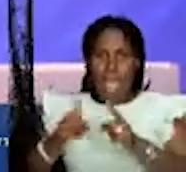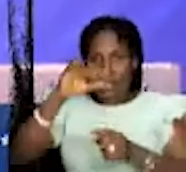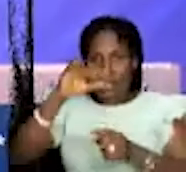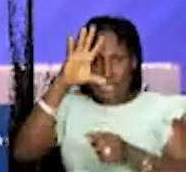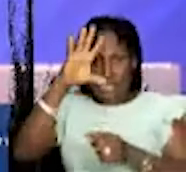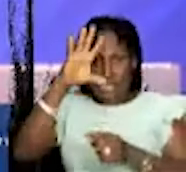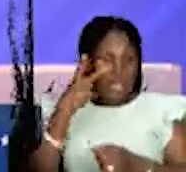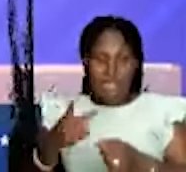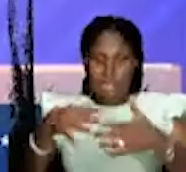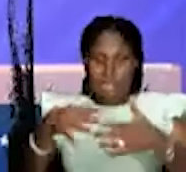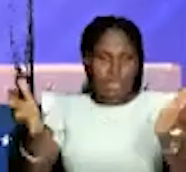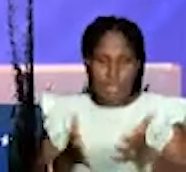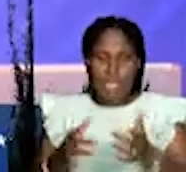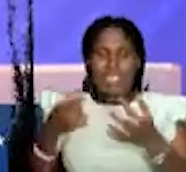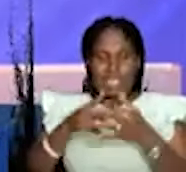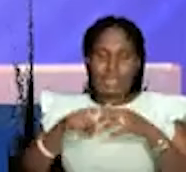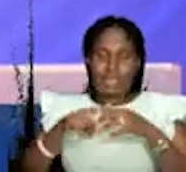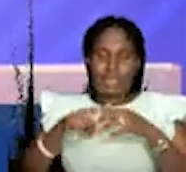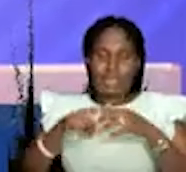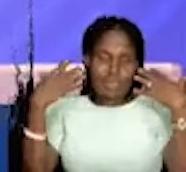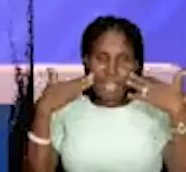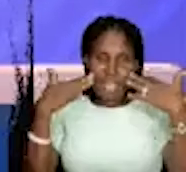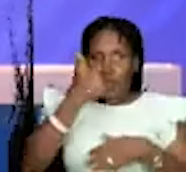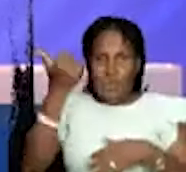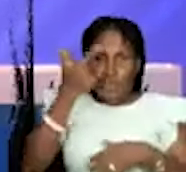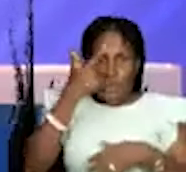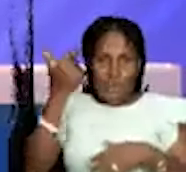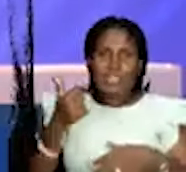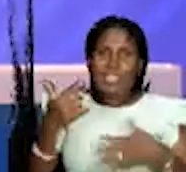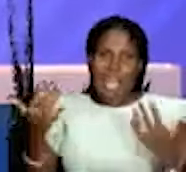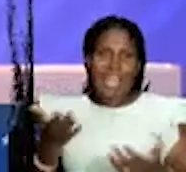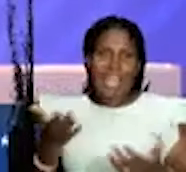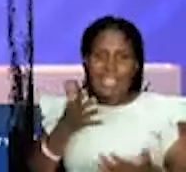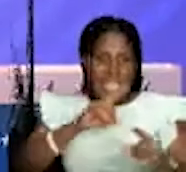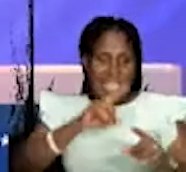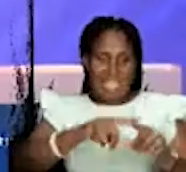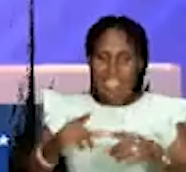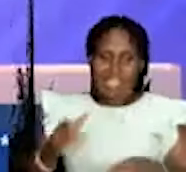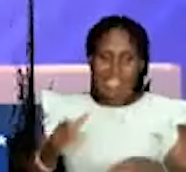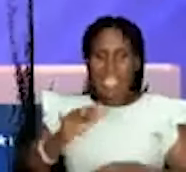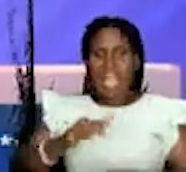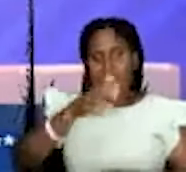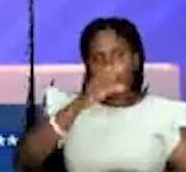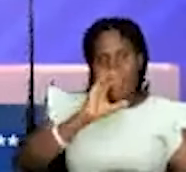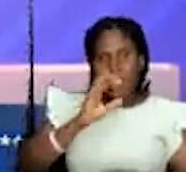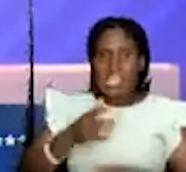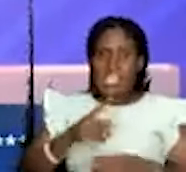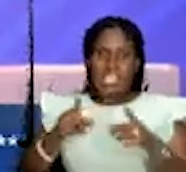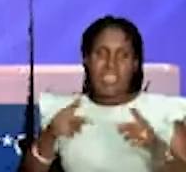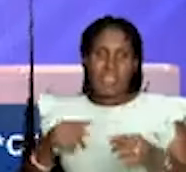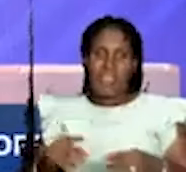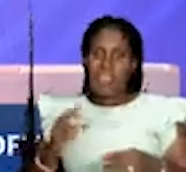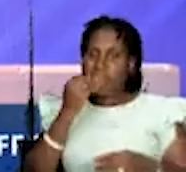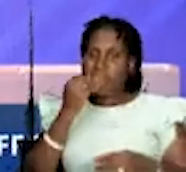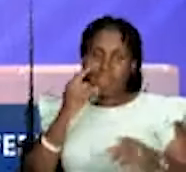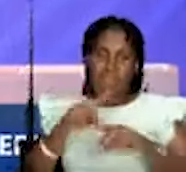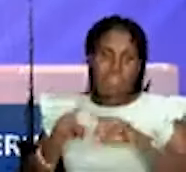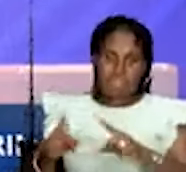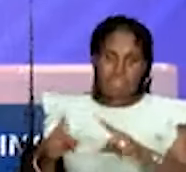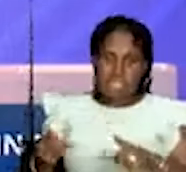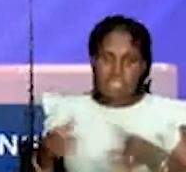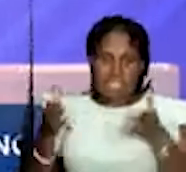likely there's a three-course meal captured in that tray. There are drinks, there are foods of all kinds. That is how it is. When the